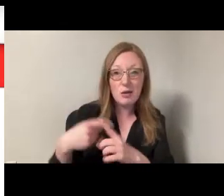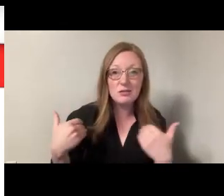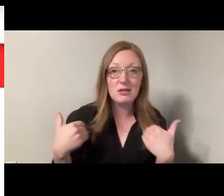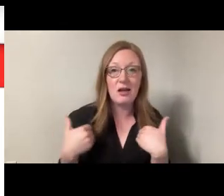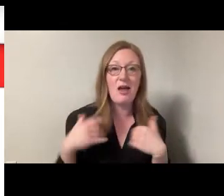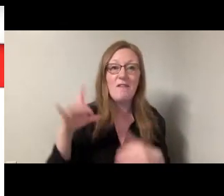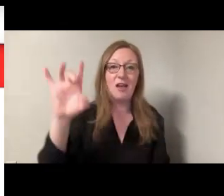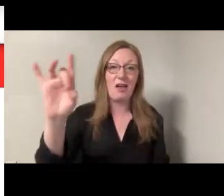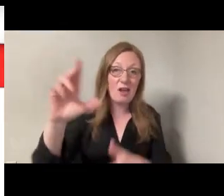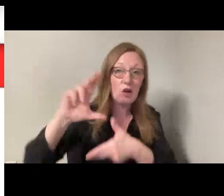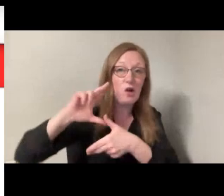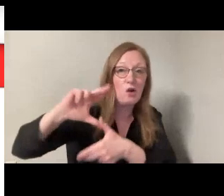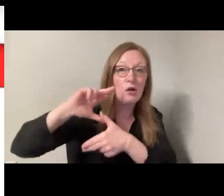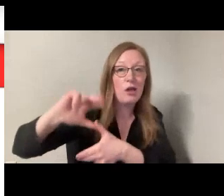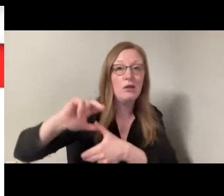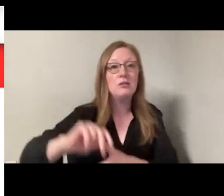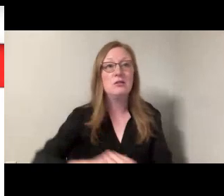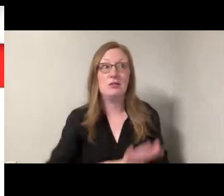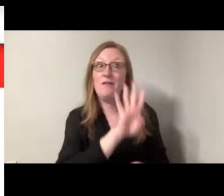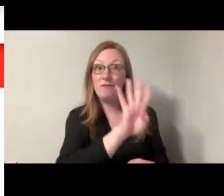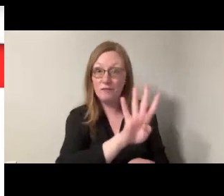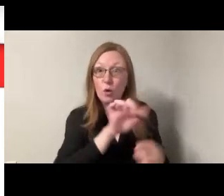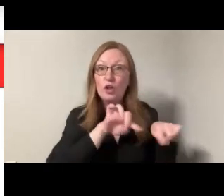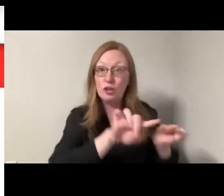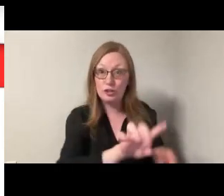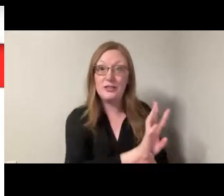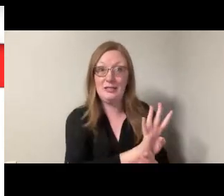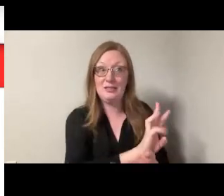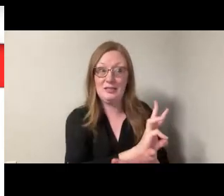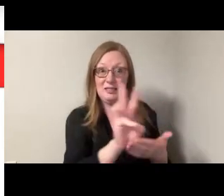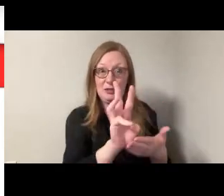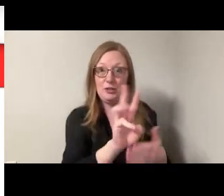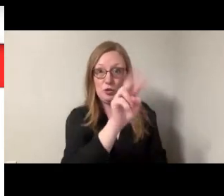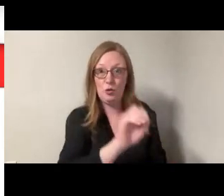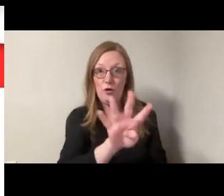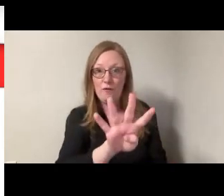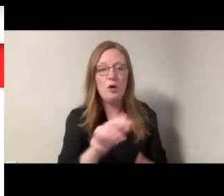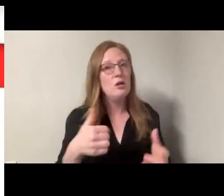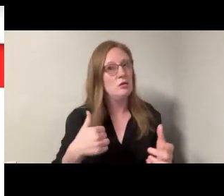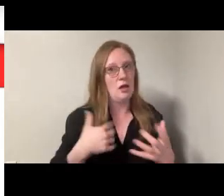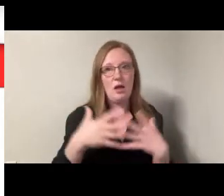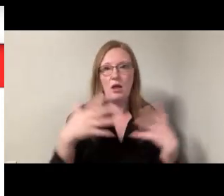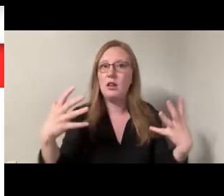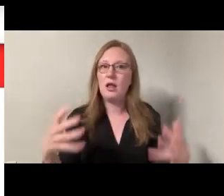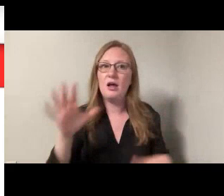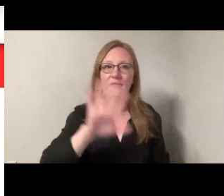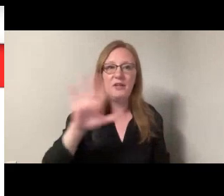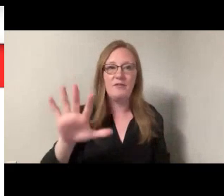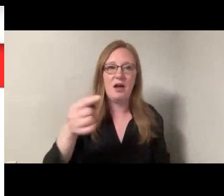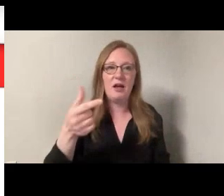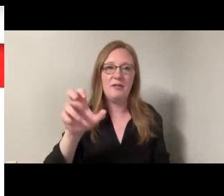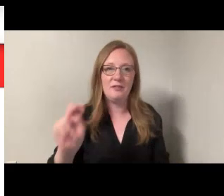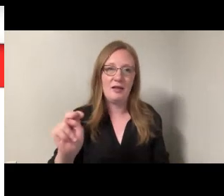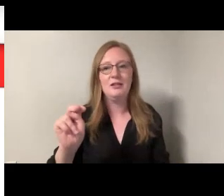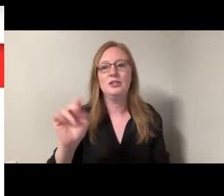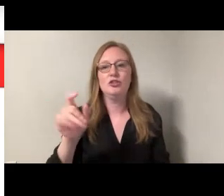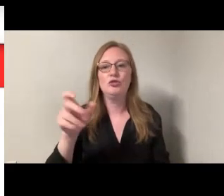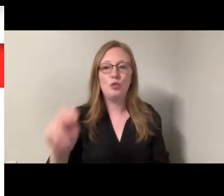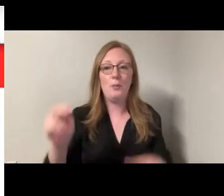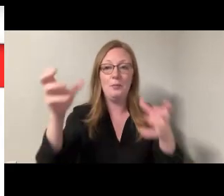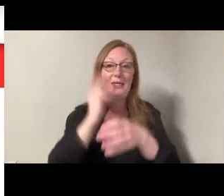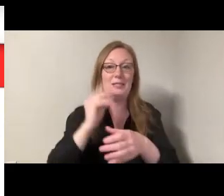8 hurricanes. We had 4 and 6 weeks in 2004. So I had a whole kind of 55-gallon drum of experience that was dropped on